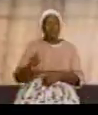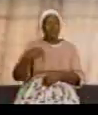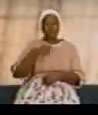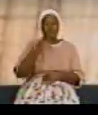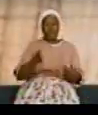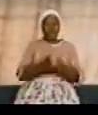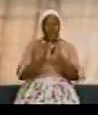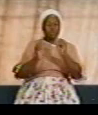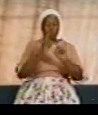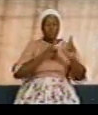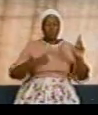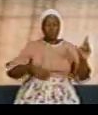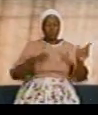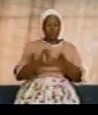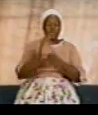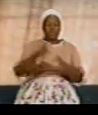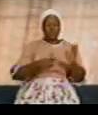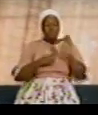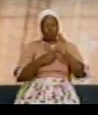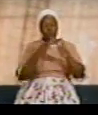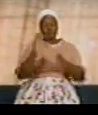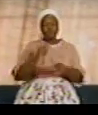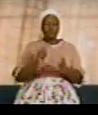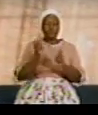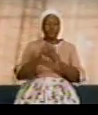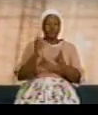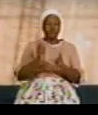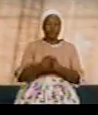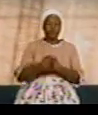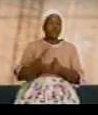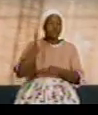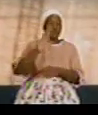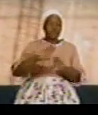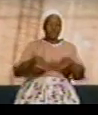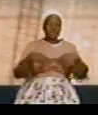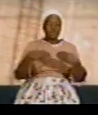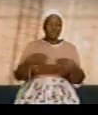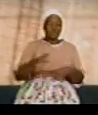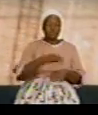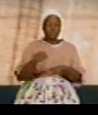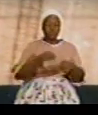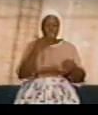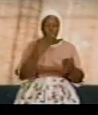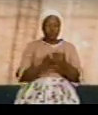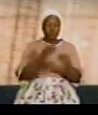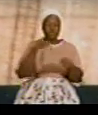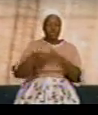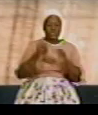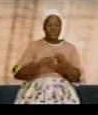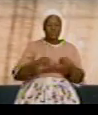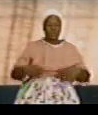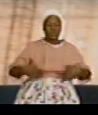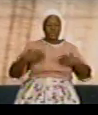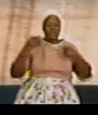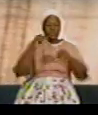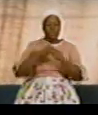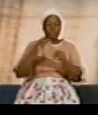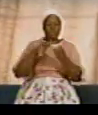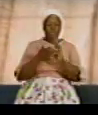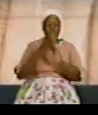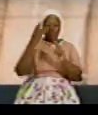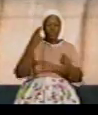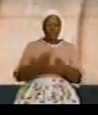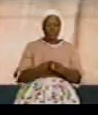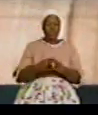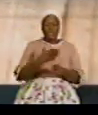O Lord, that revelation of your word will do good in every life in Jesus' name.